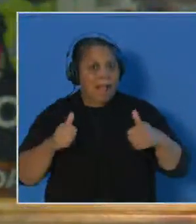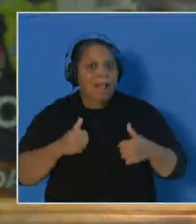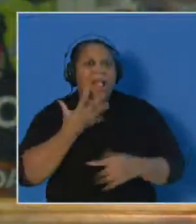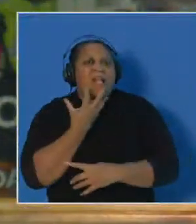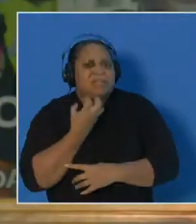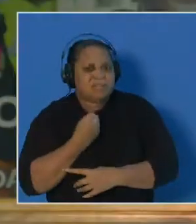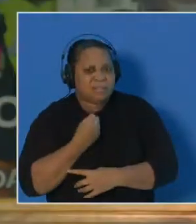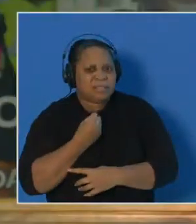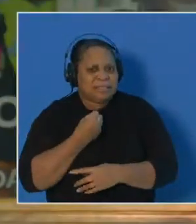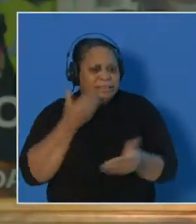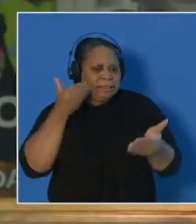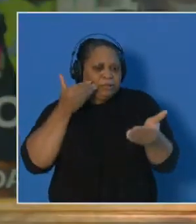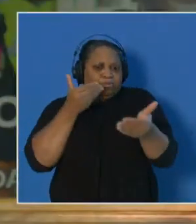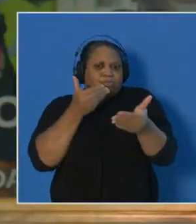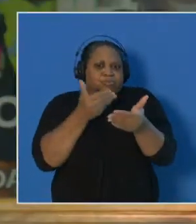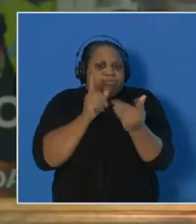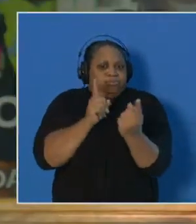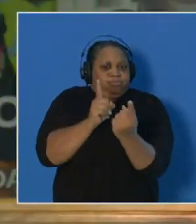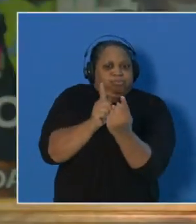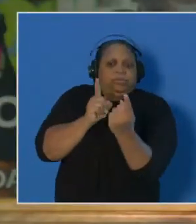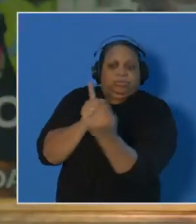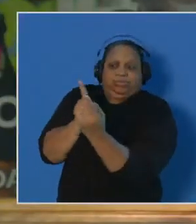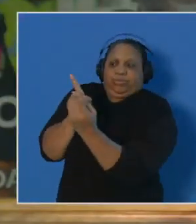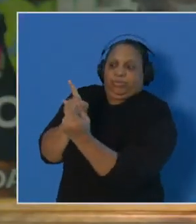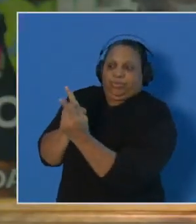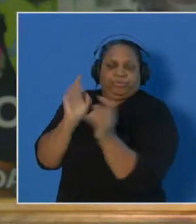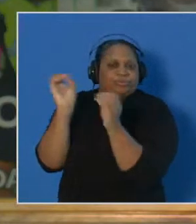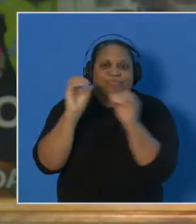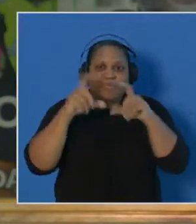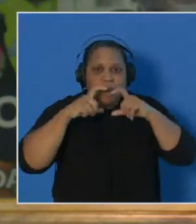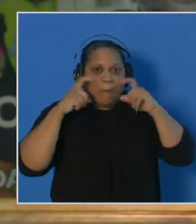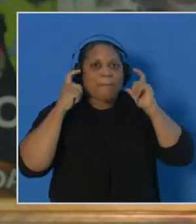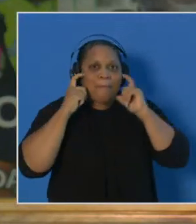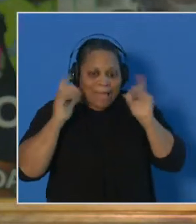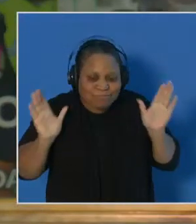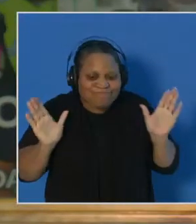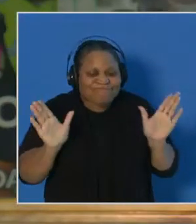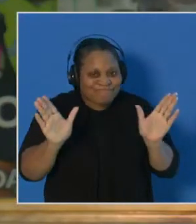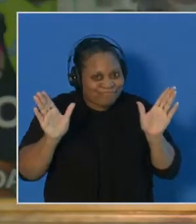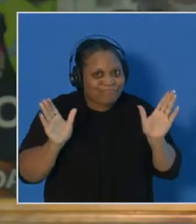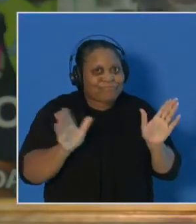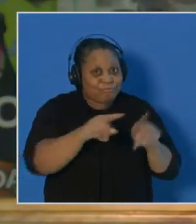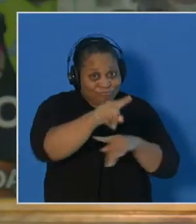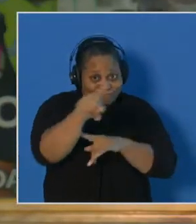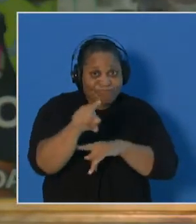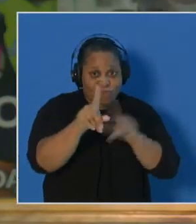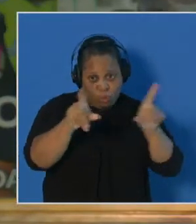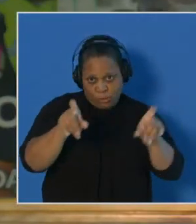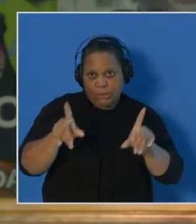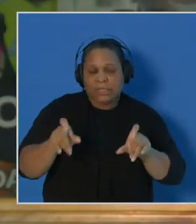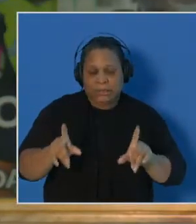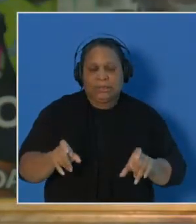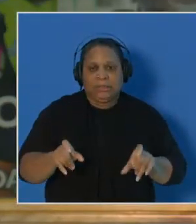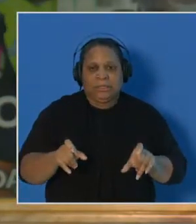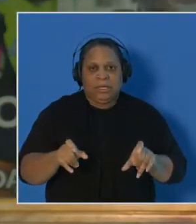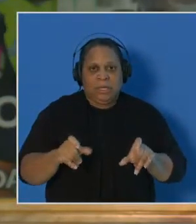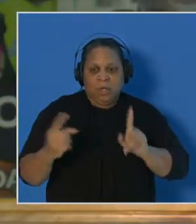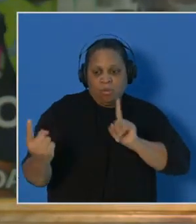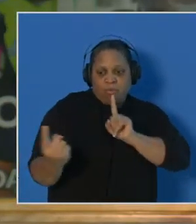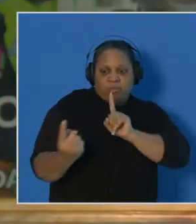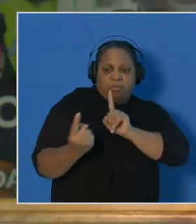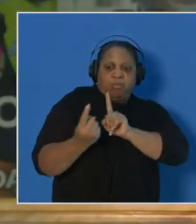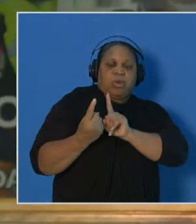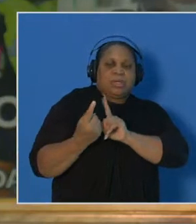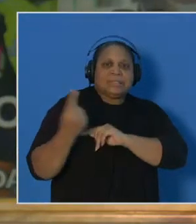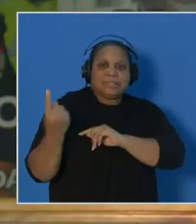close contact with anyone who was not wearing a mask, you are strongly encouraged to get tested. Close contact